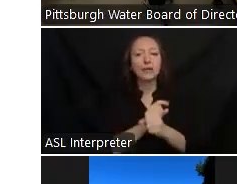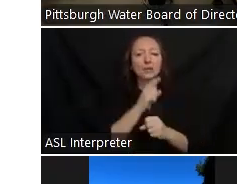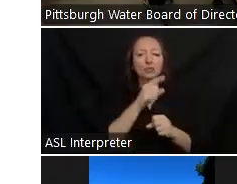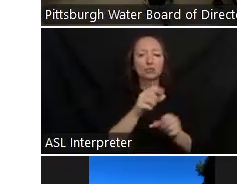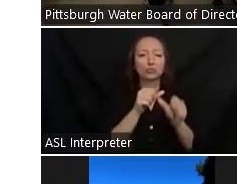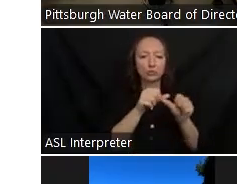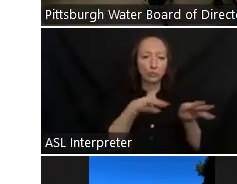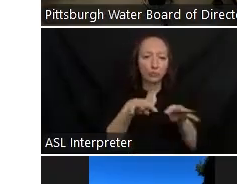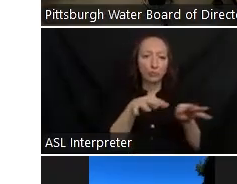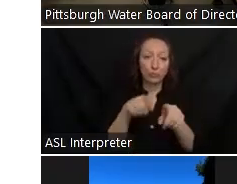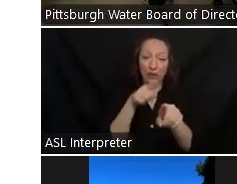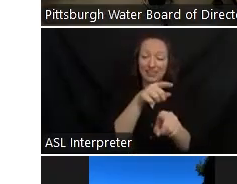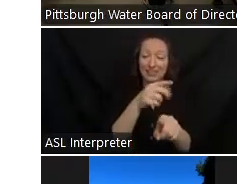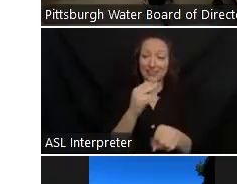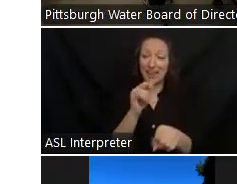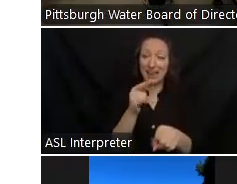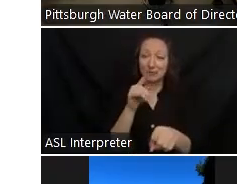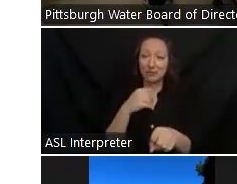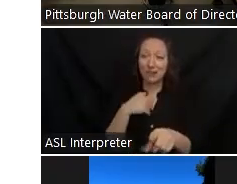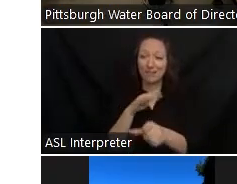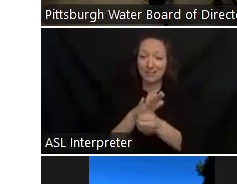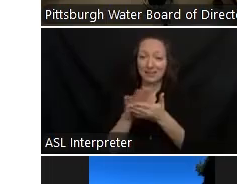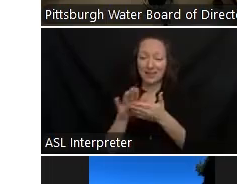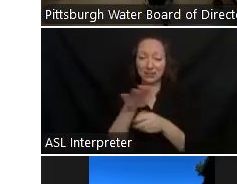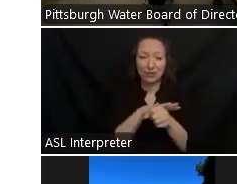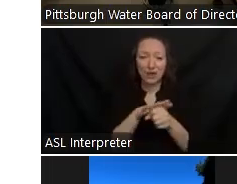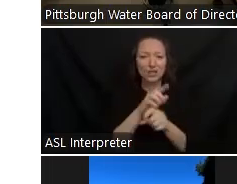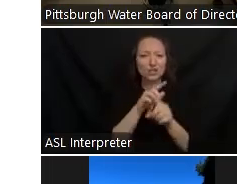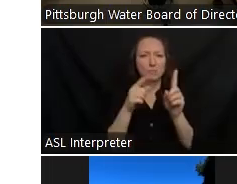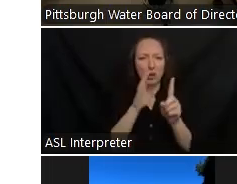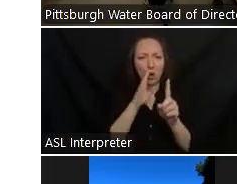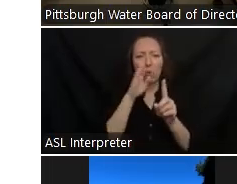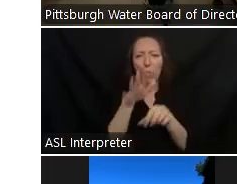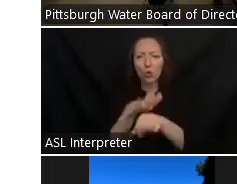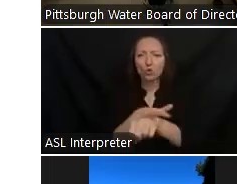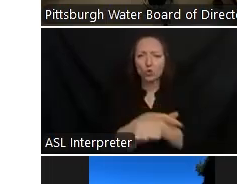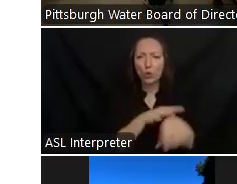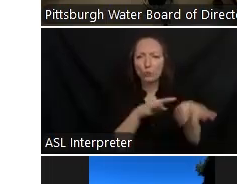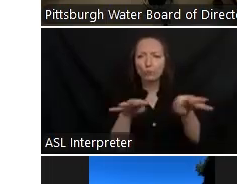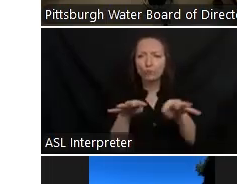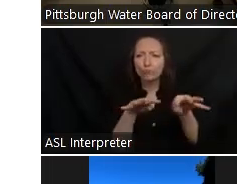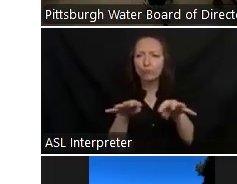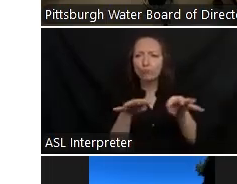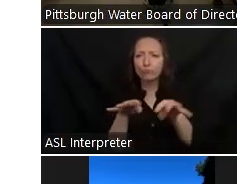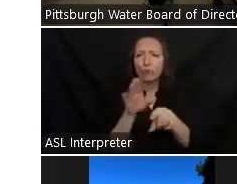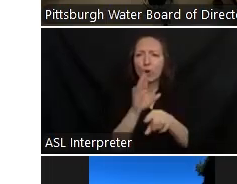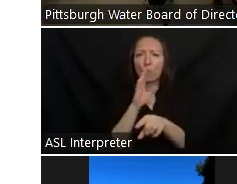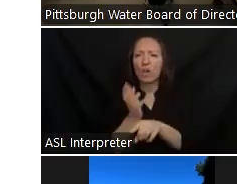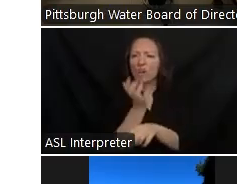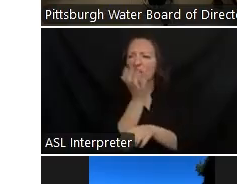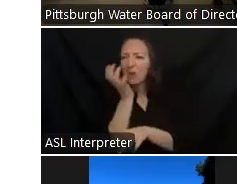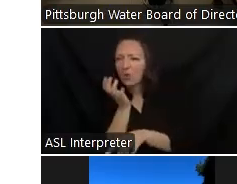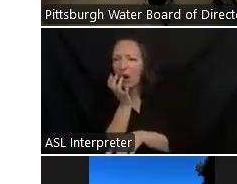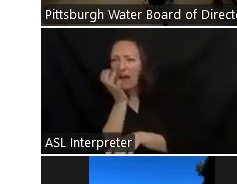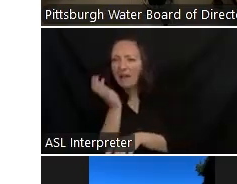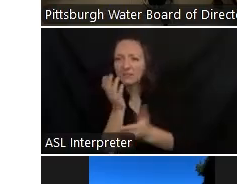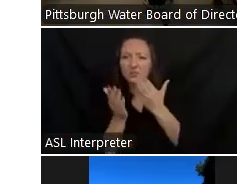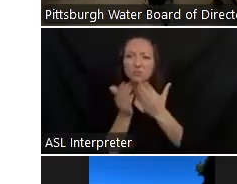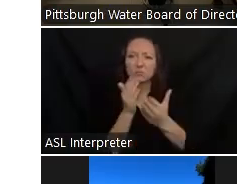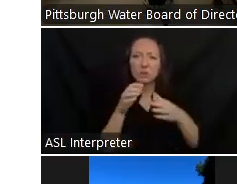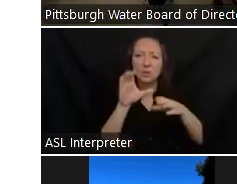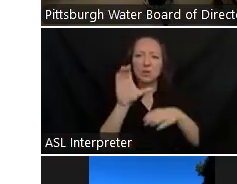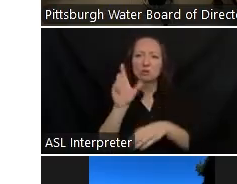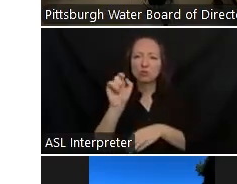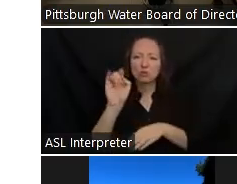location, but we'll run it very slow like that. It'll drop on the grass or along a curb line, and that again is allowing